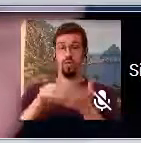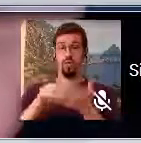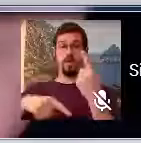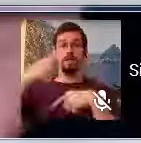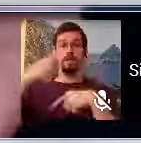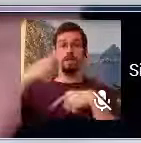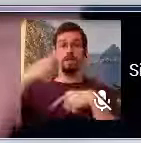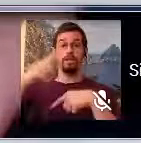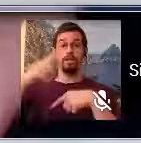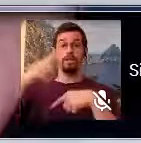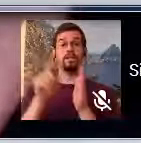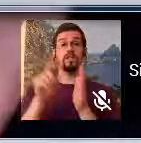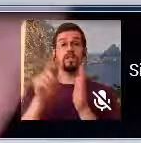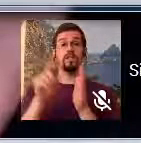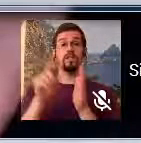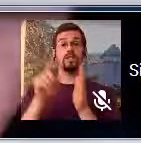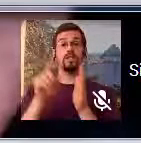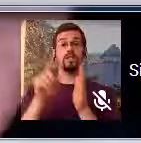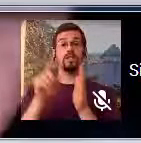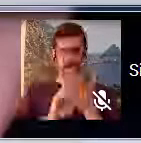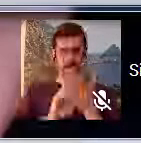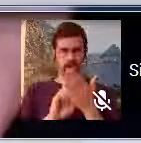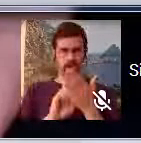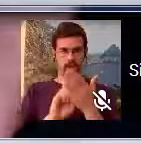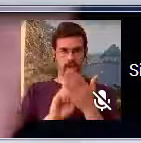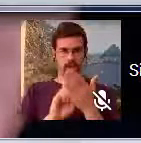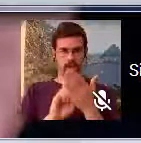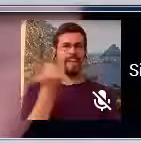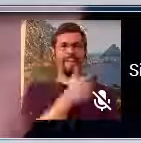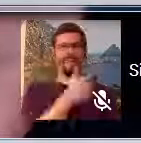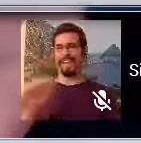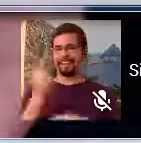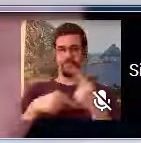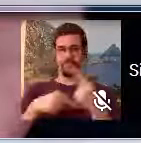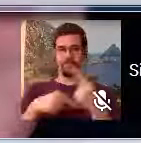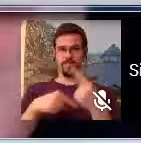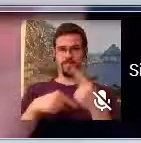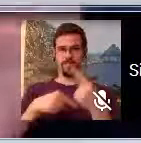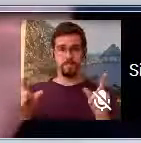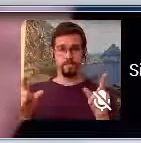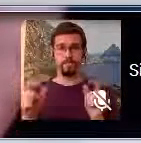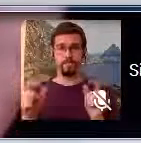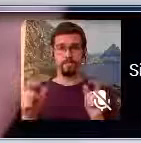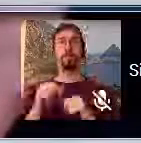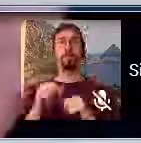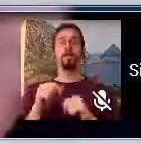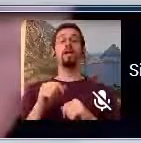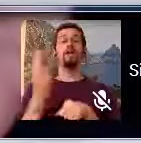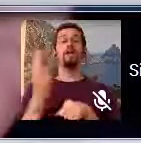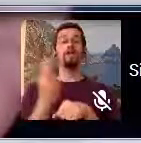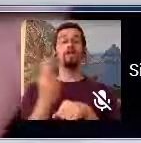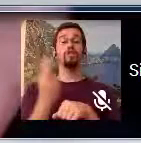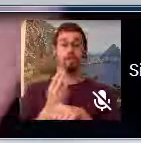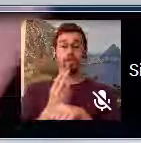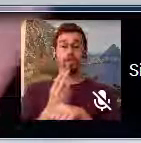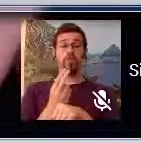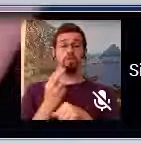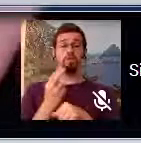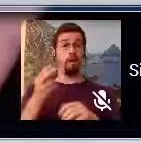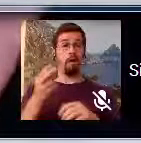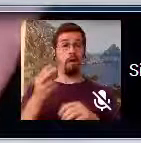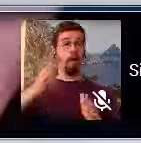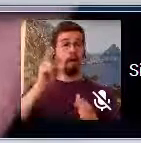appropriate for any sign language. It uses a highly iconic symbols